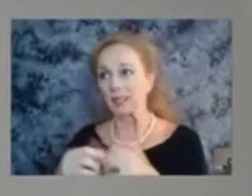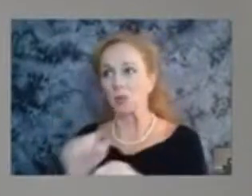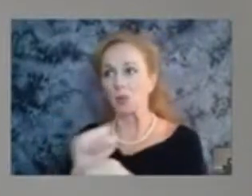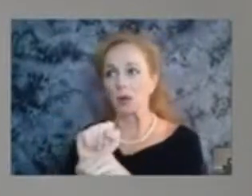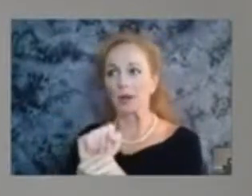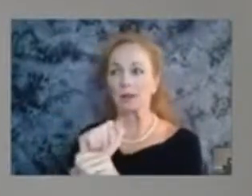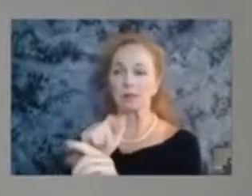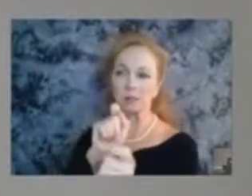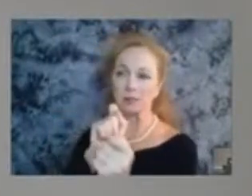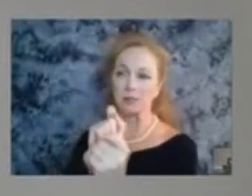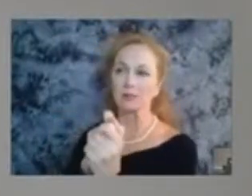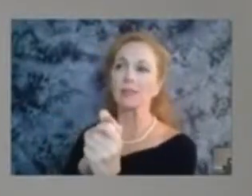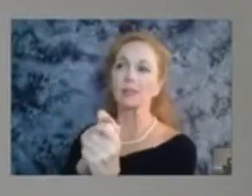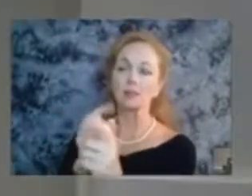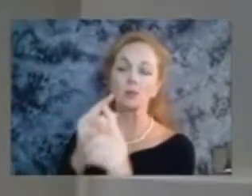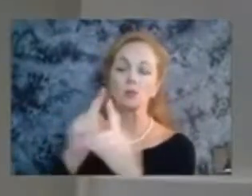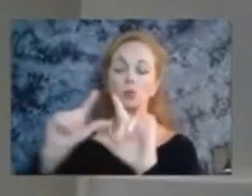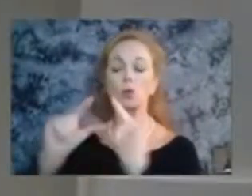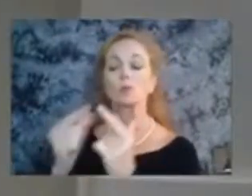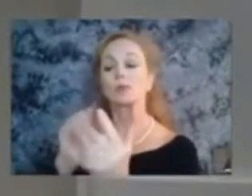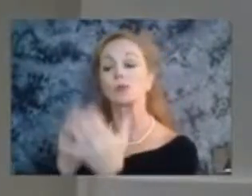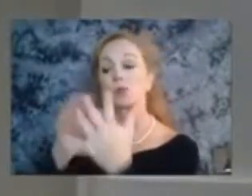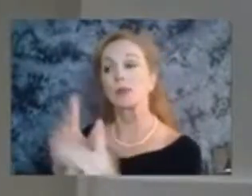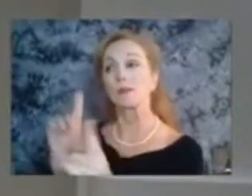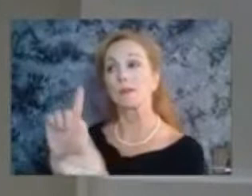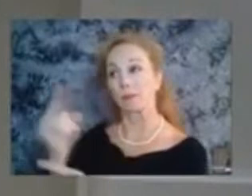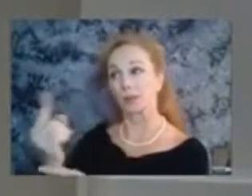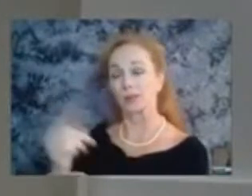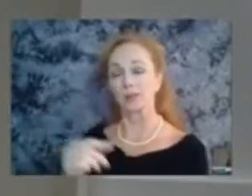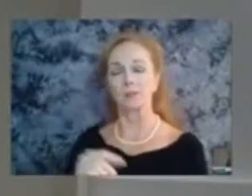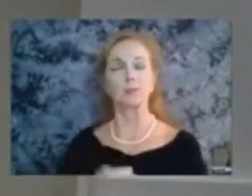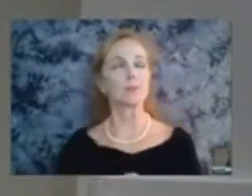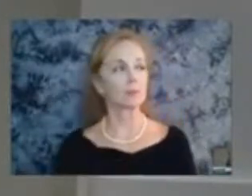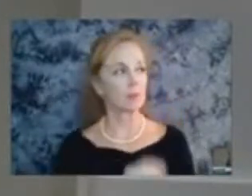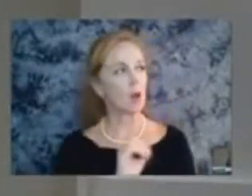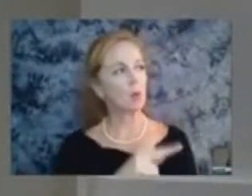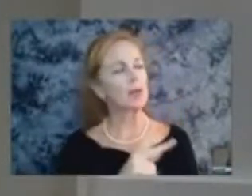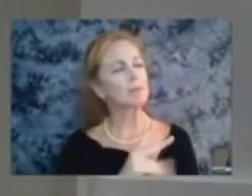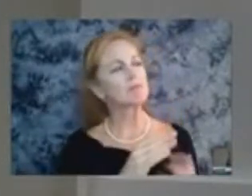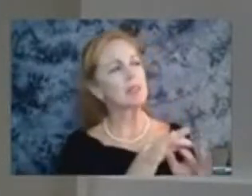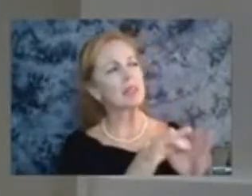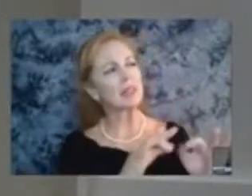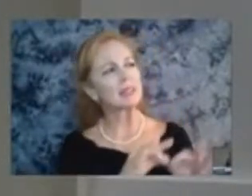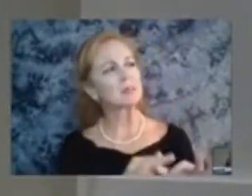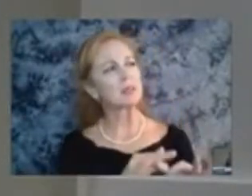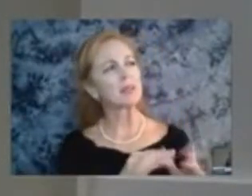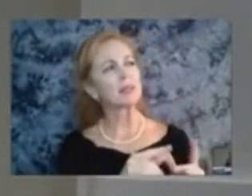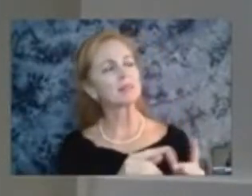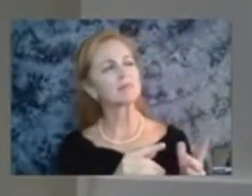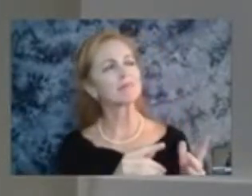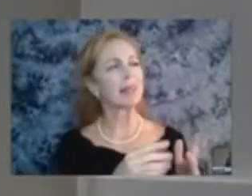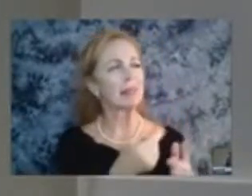first. Okay. Could you explain a little bit what the protocol is for a school that fails an audit?